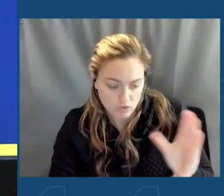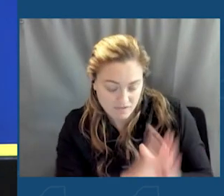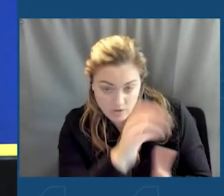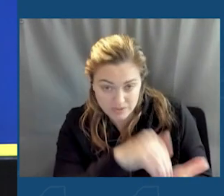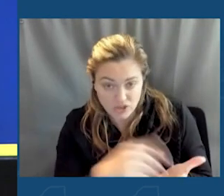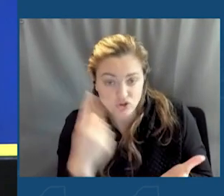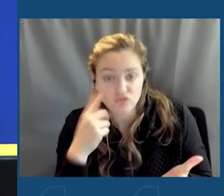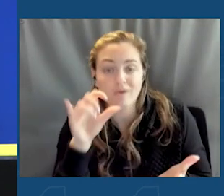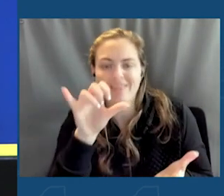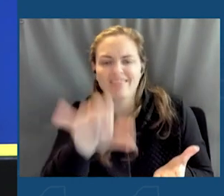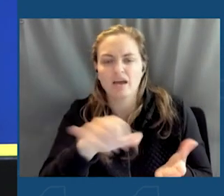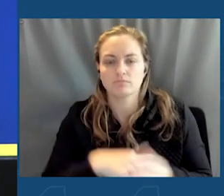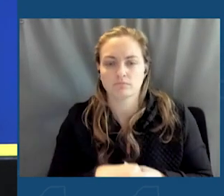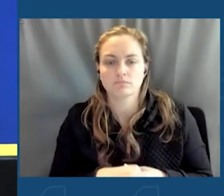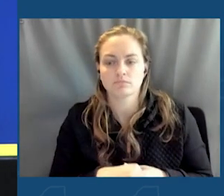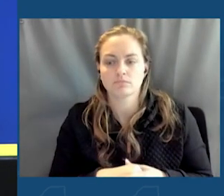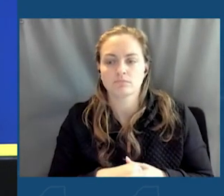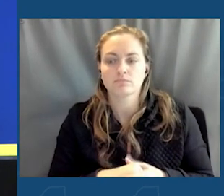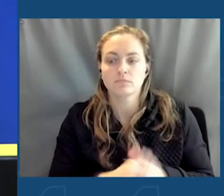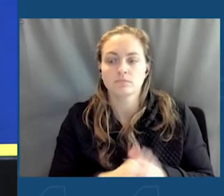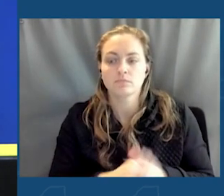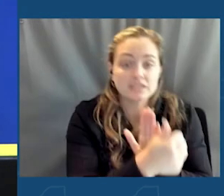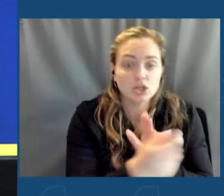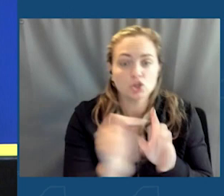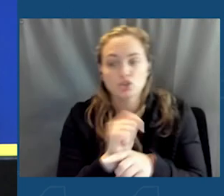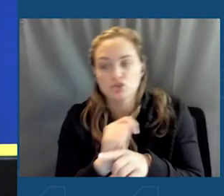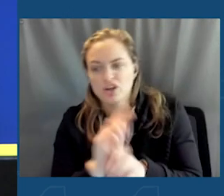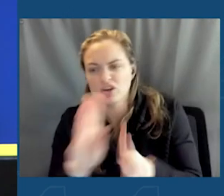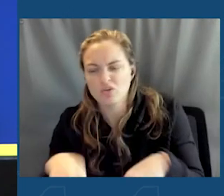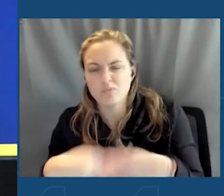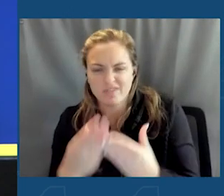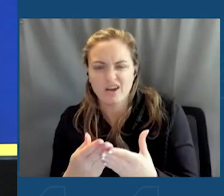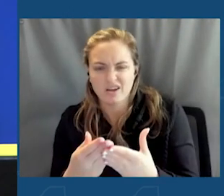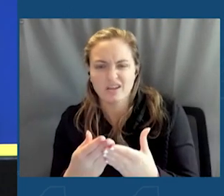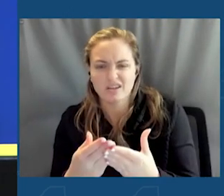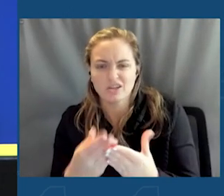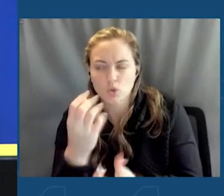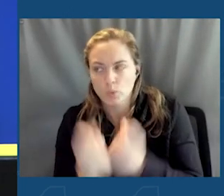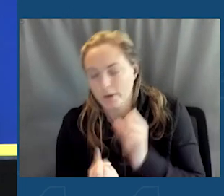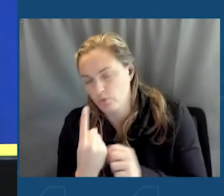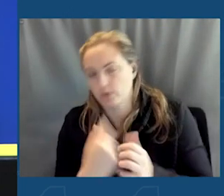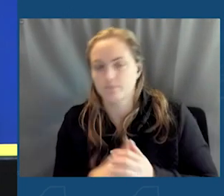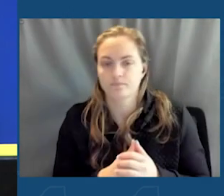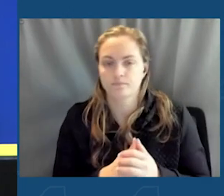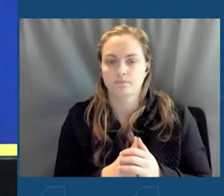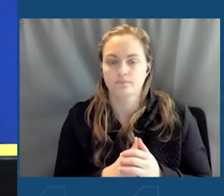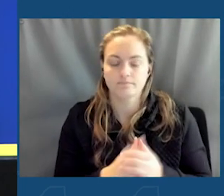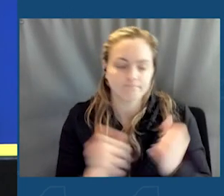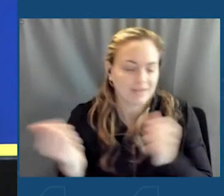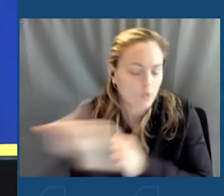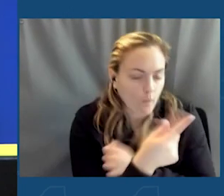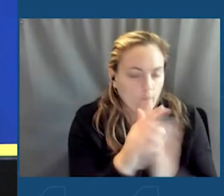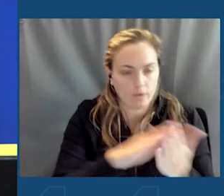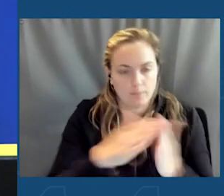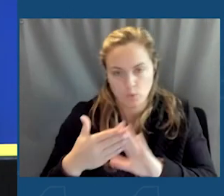about, making sure the skills and the training are provided to everyone in every community across this great island